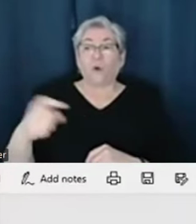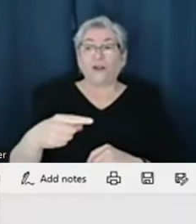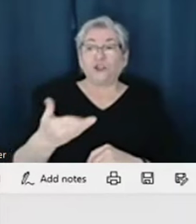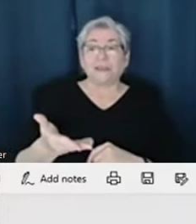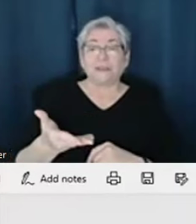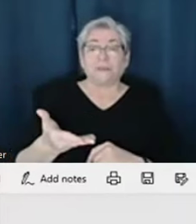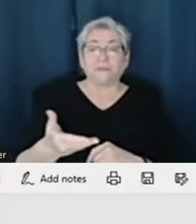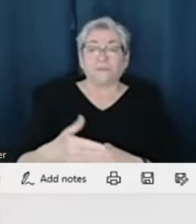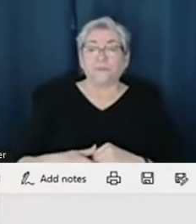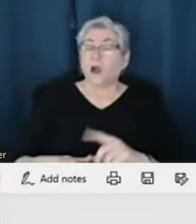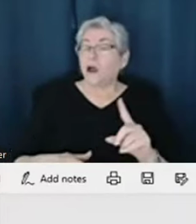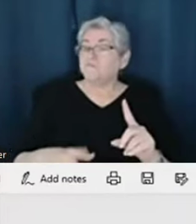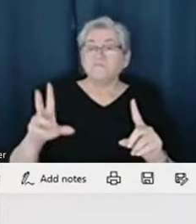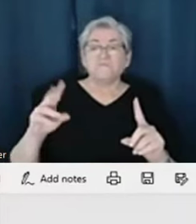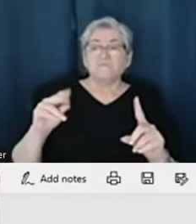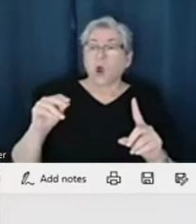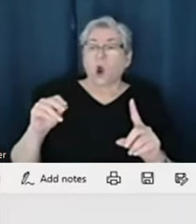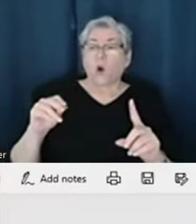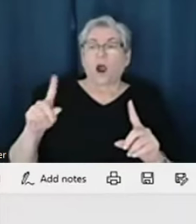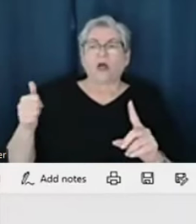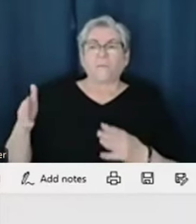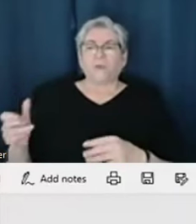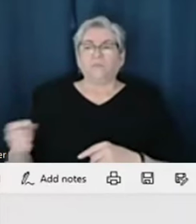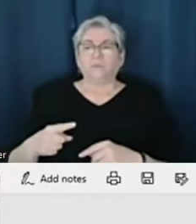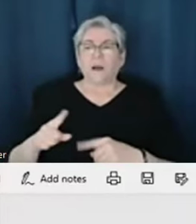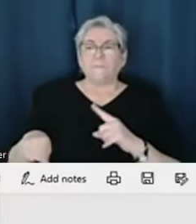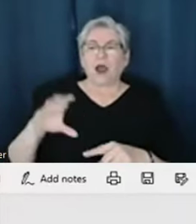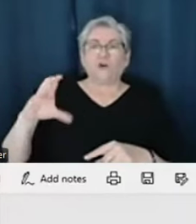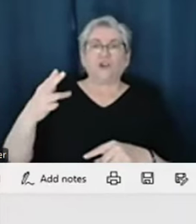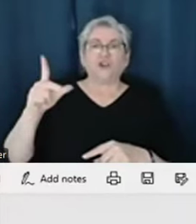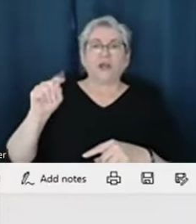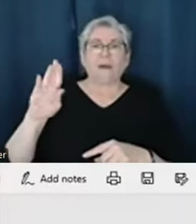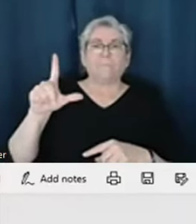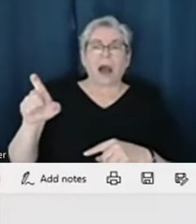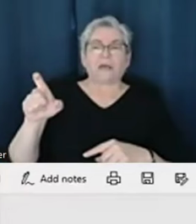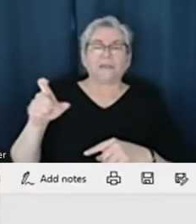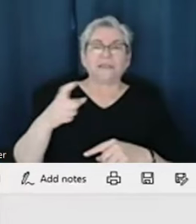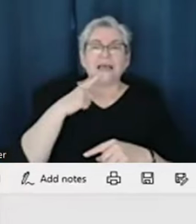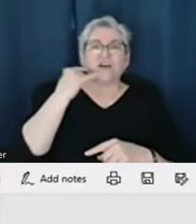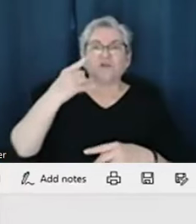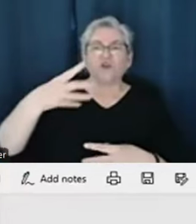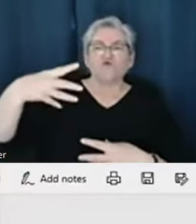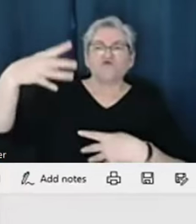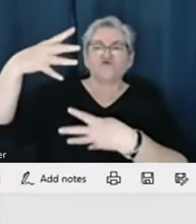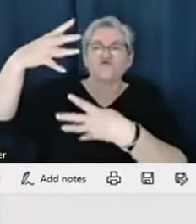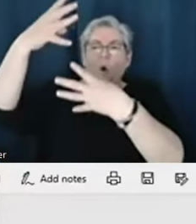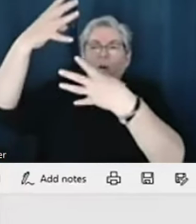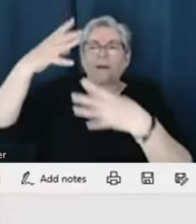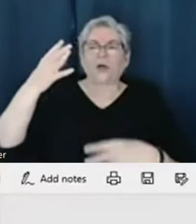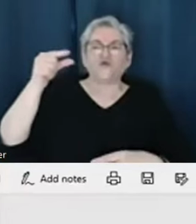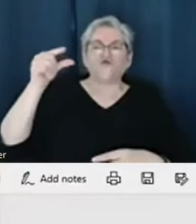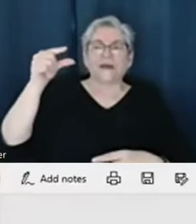No, somebody's just asking about that chat box, and someone else said if you scroll up in the green box, you'll be able to see the